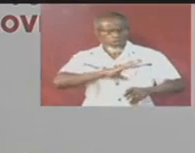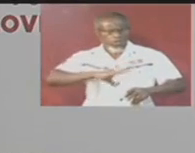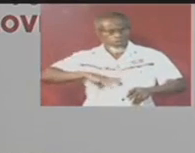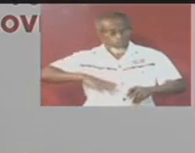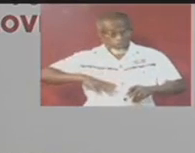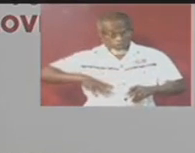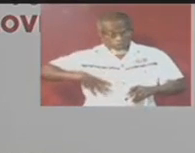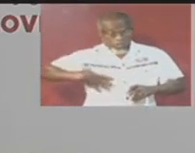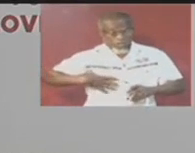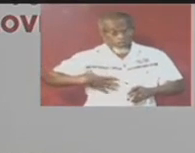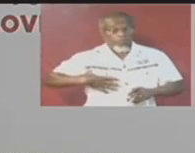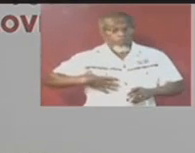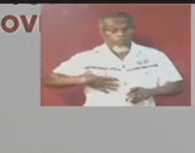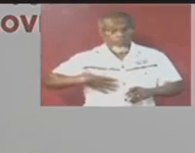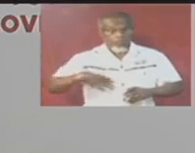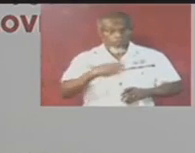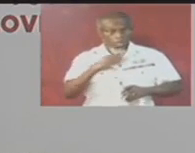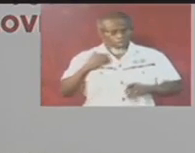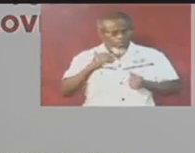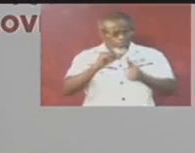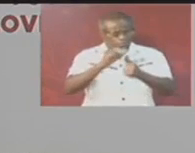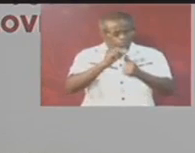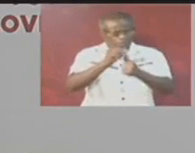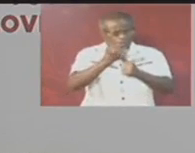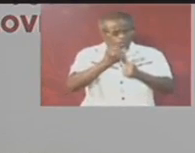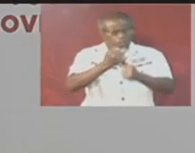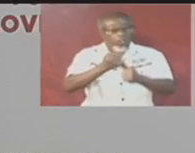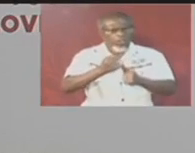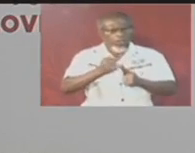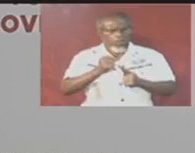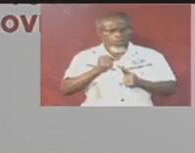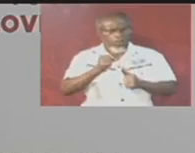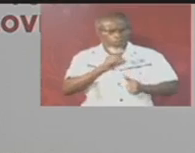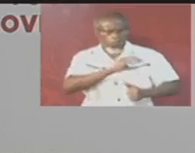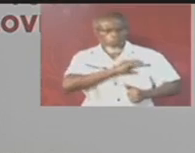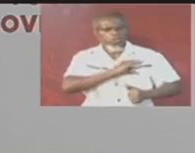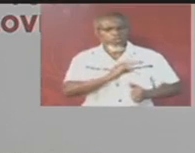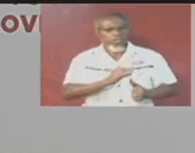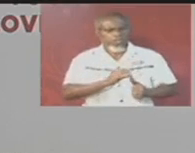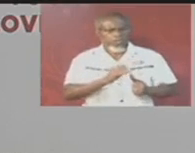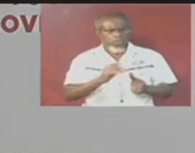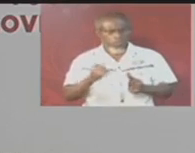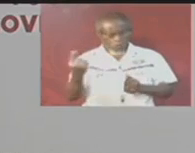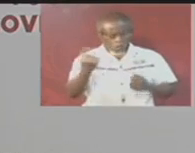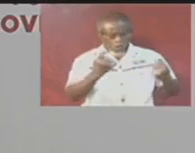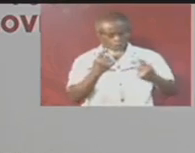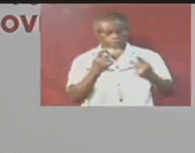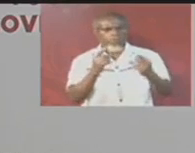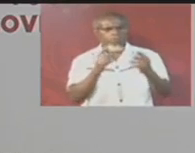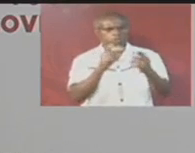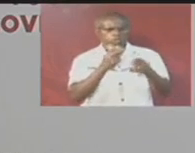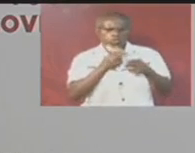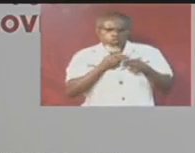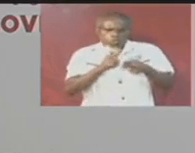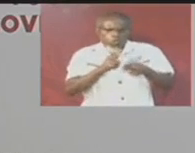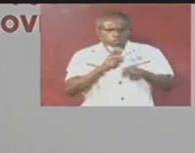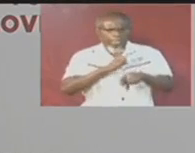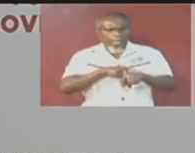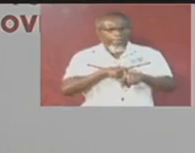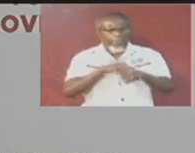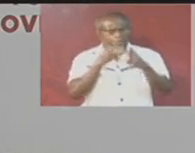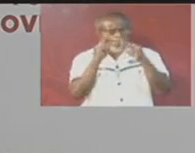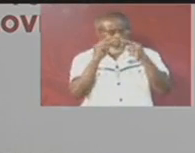and his senior divisional commanders to gather with me in a short while after